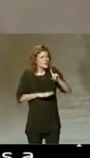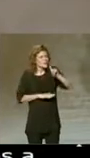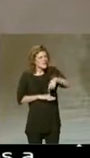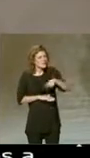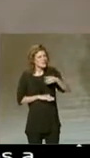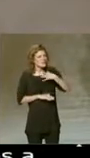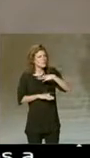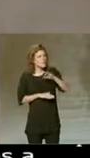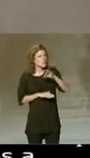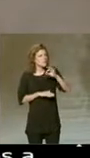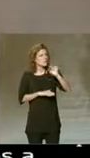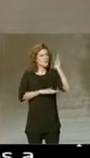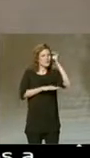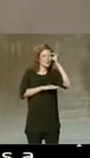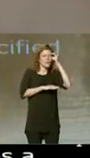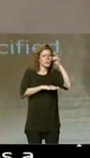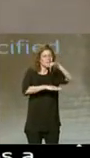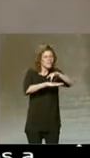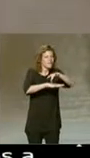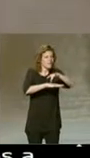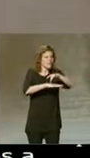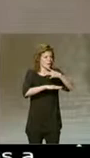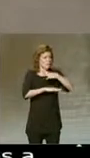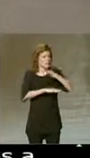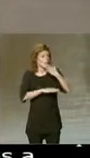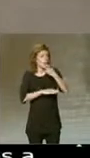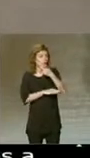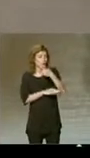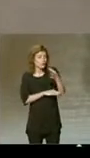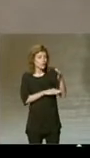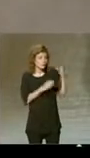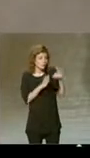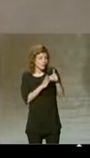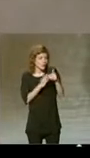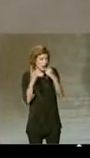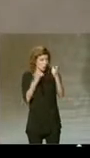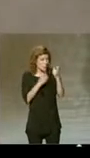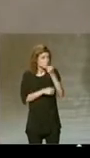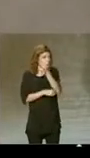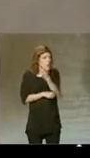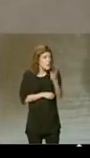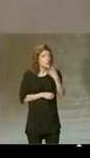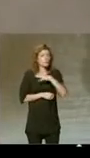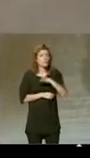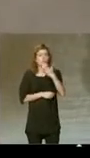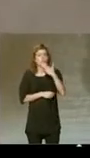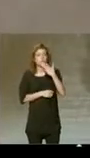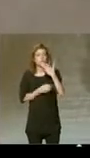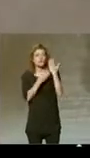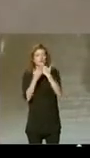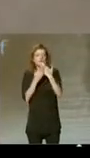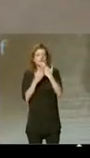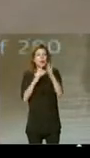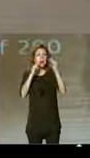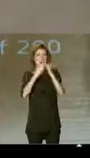well-specified disability, but they do study in very strange environments, because out of the 200,000 students, well, we have people